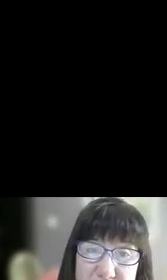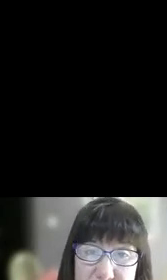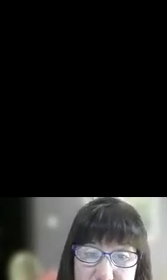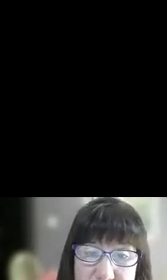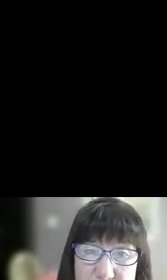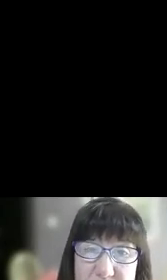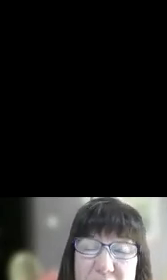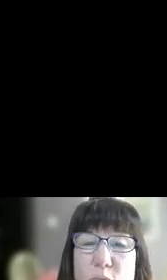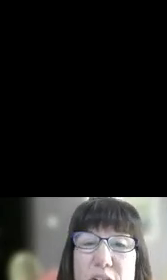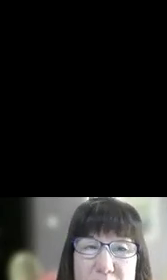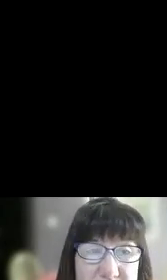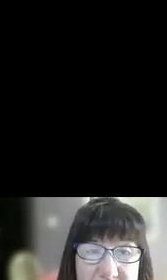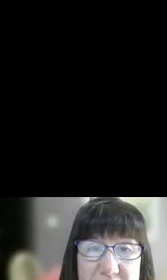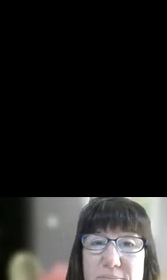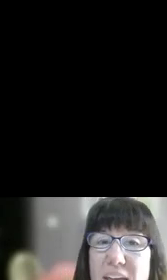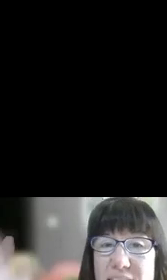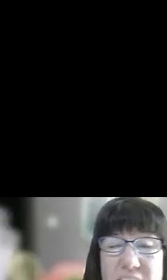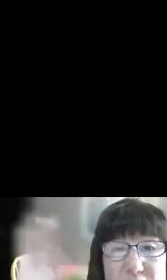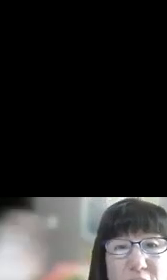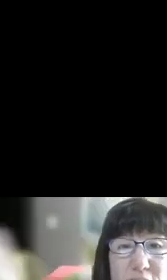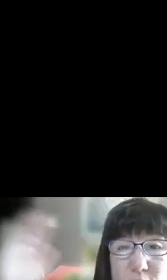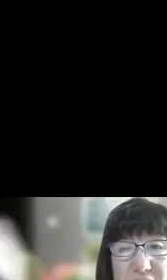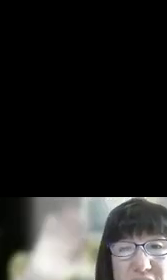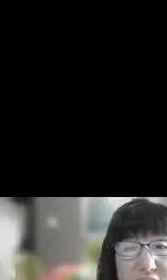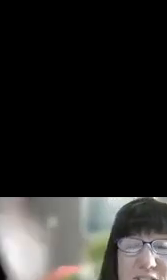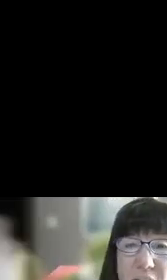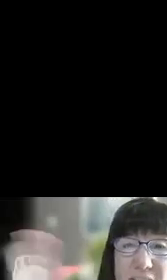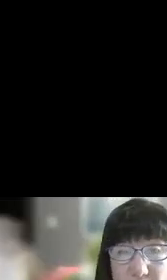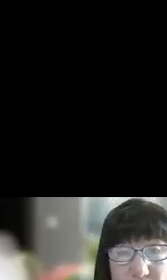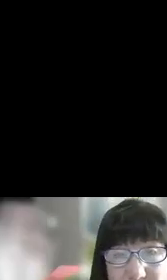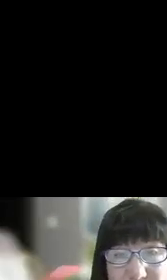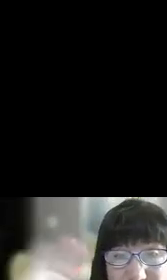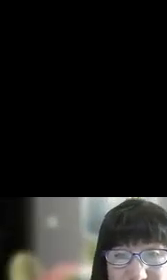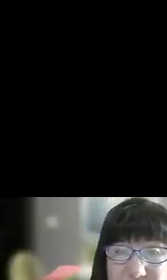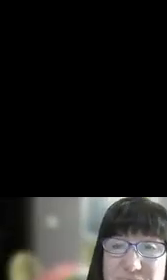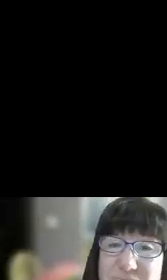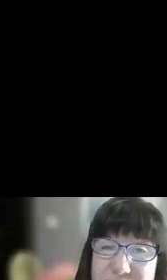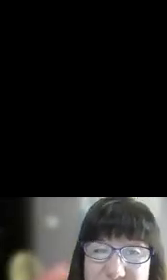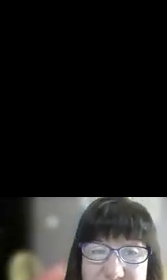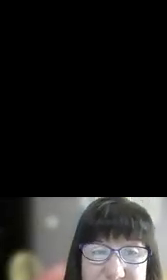along on this journey. Have a wonderful day. And thank you to all of our presenters. Bye, everybody.